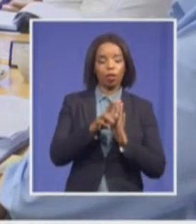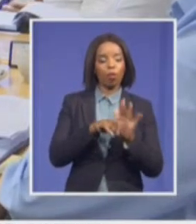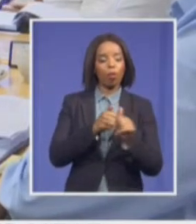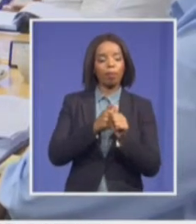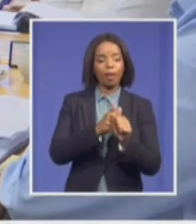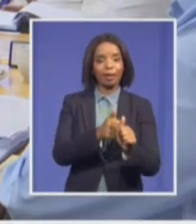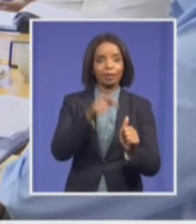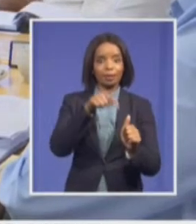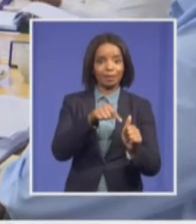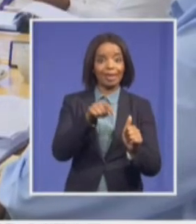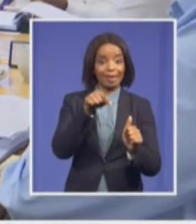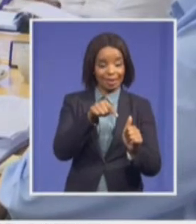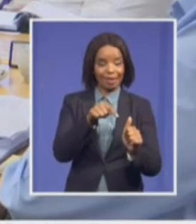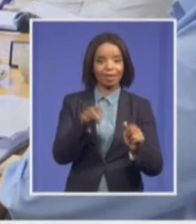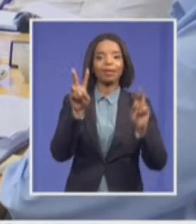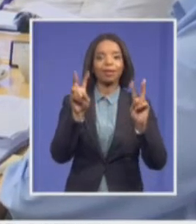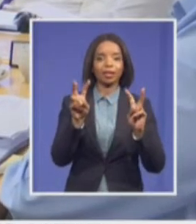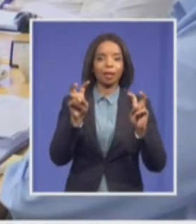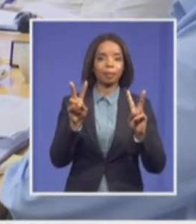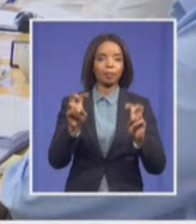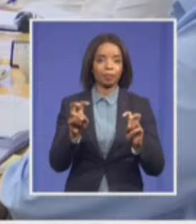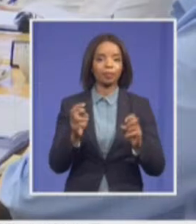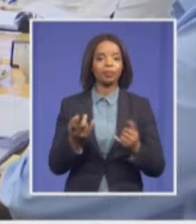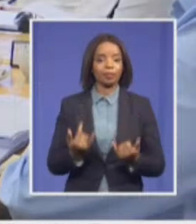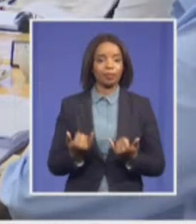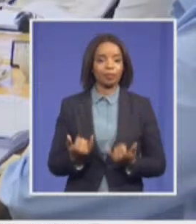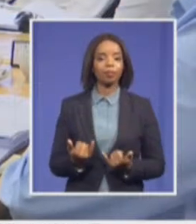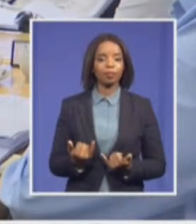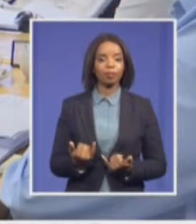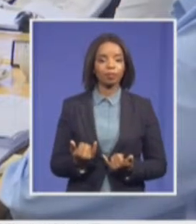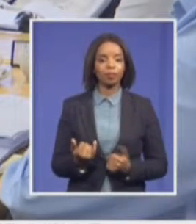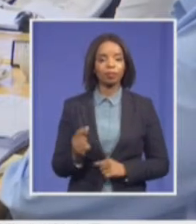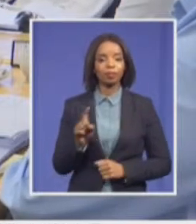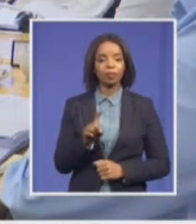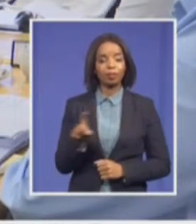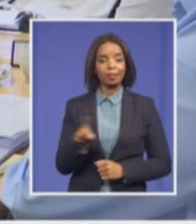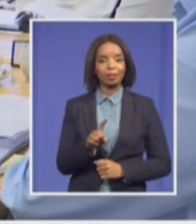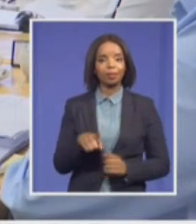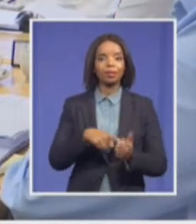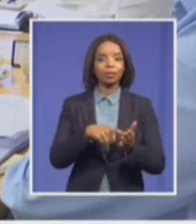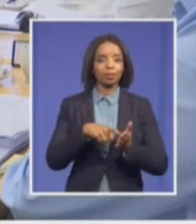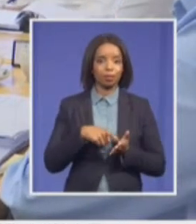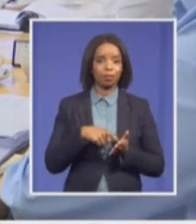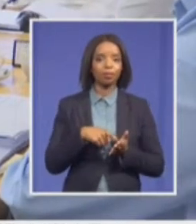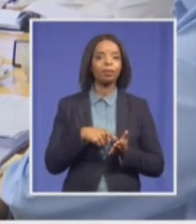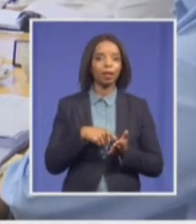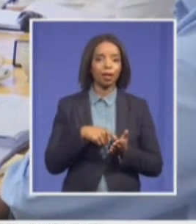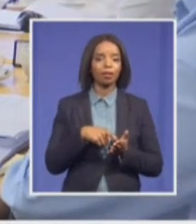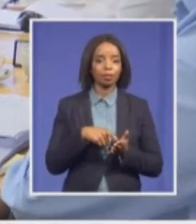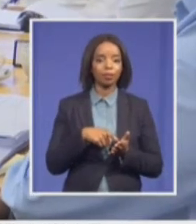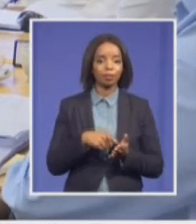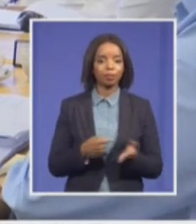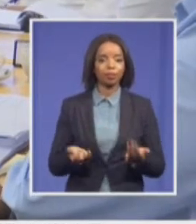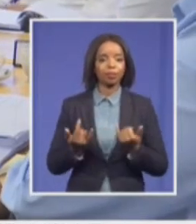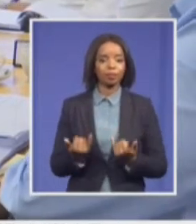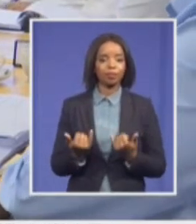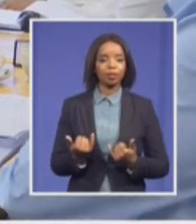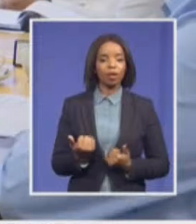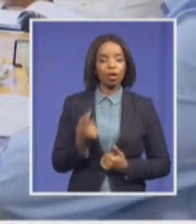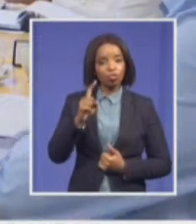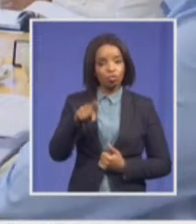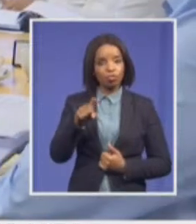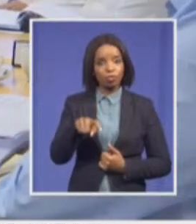internal chairperson, should I now inquire whether the board has mandated the CEO? Surely I must assume that when the CEO